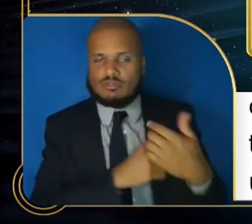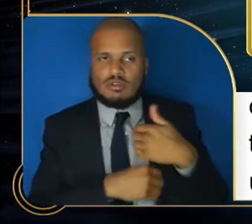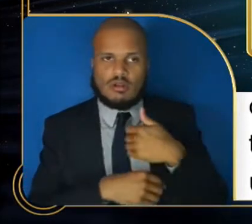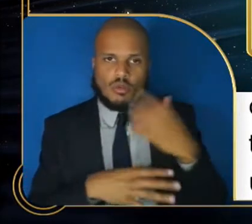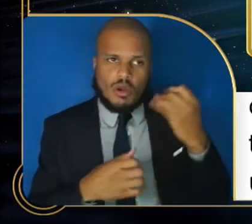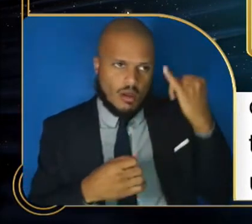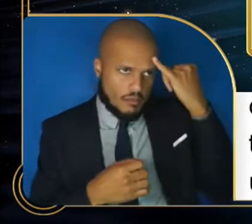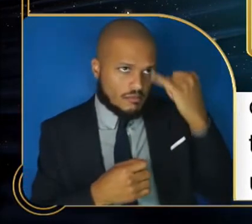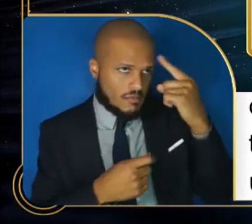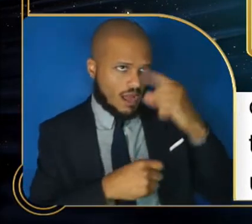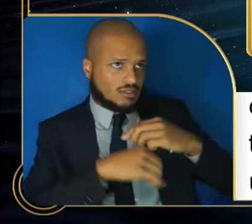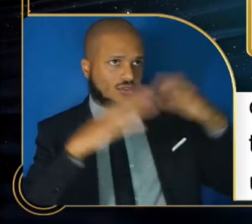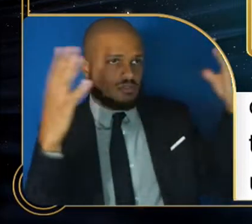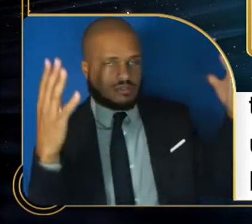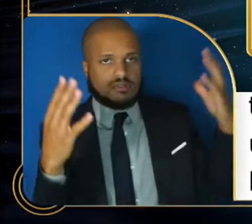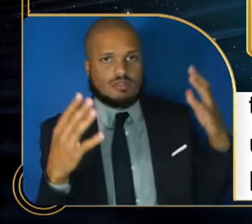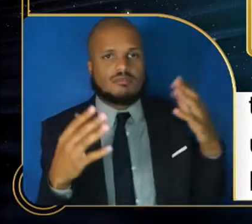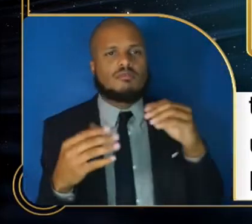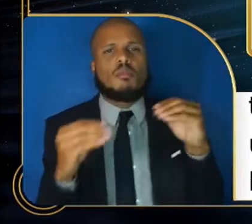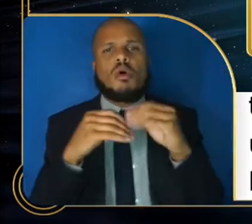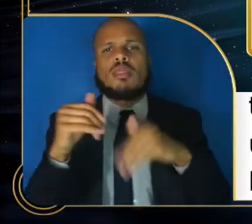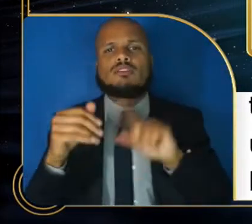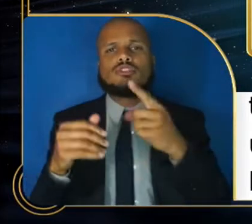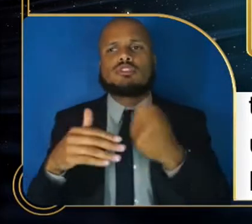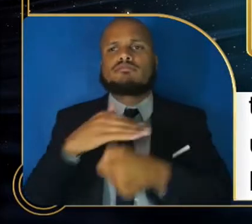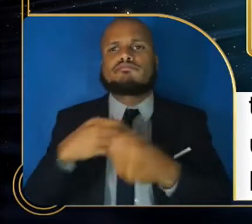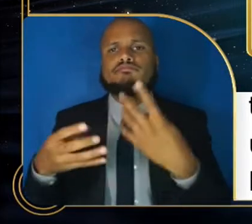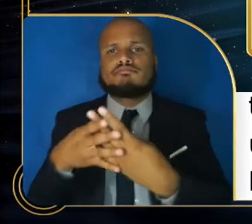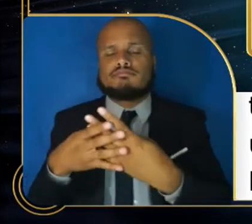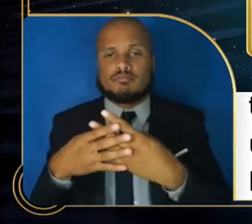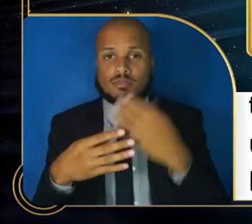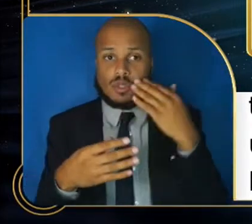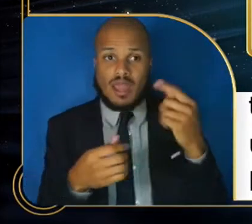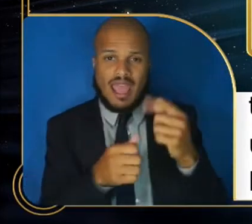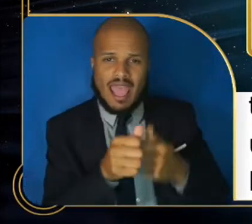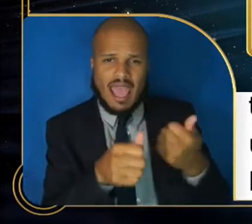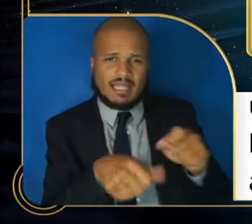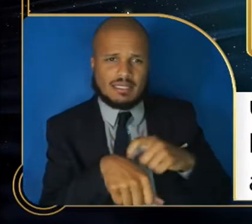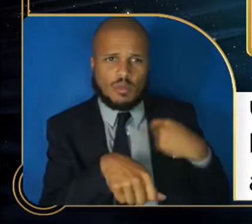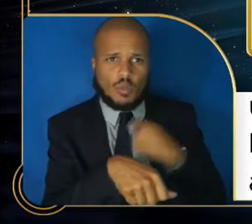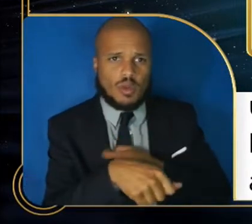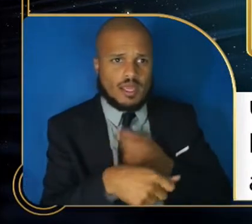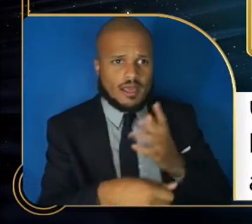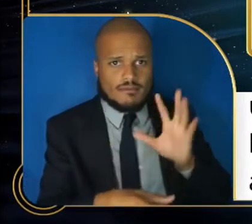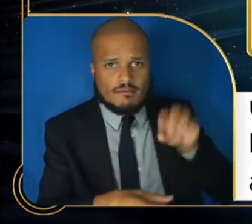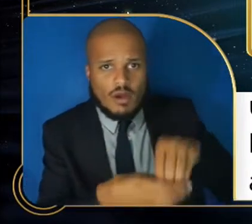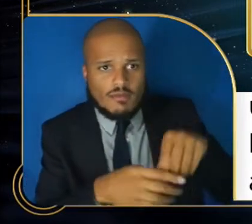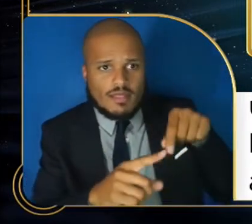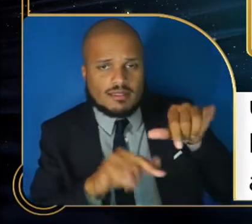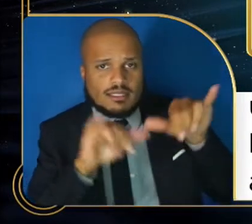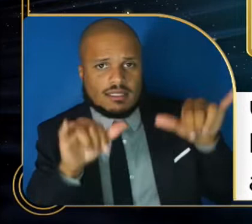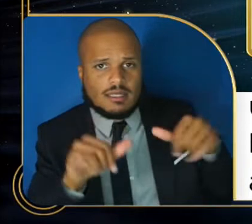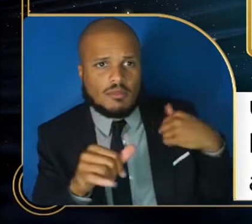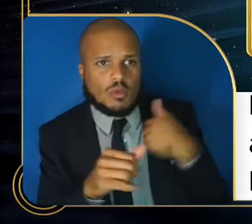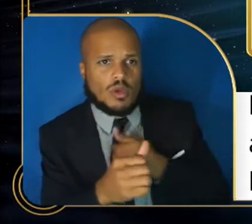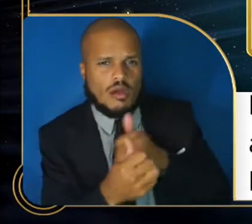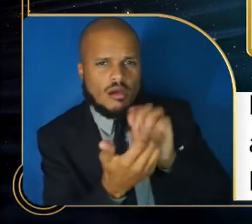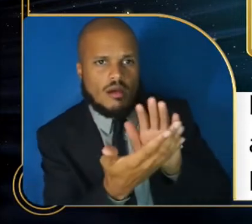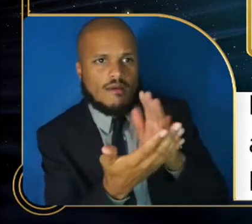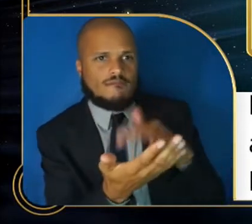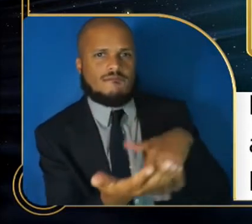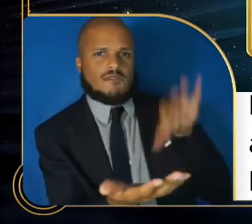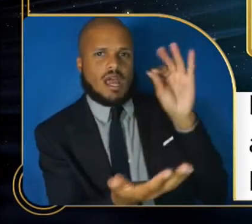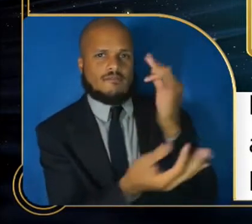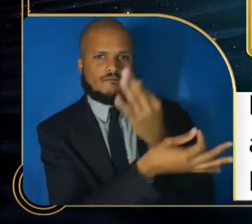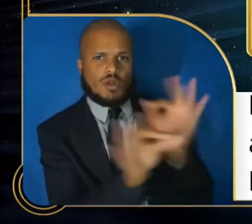carceral ceiling. And I believe that any time we intervene counteractively against these systems, we are finding a piece of freedom. Thank